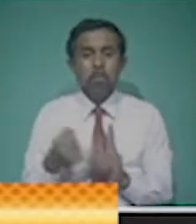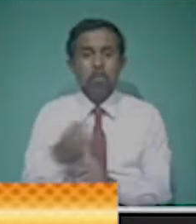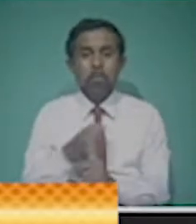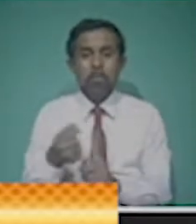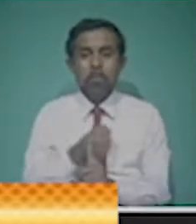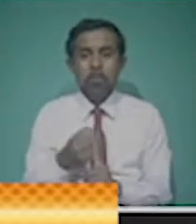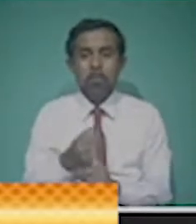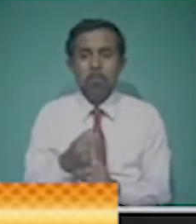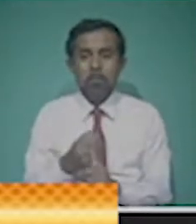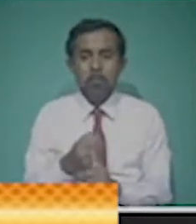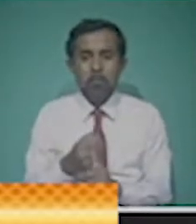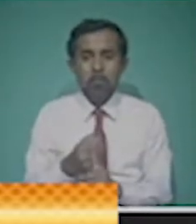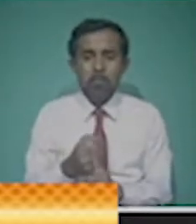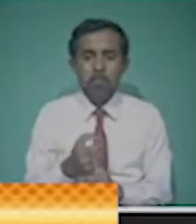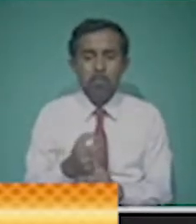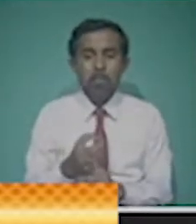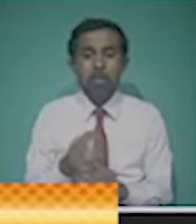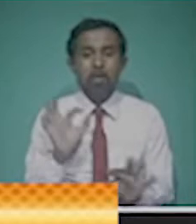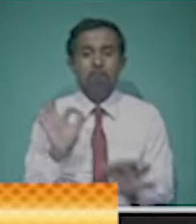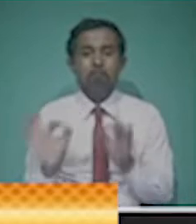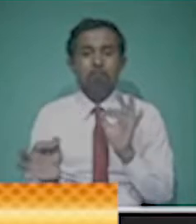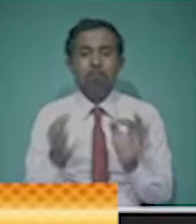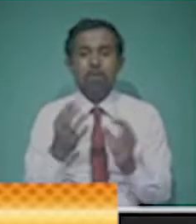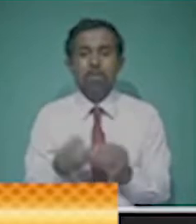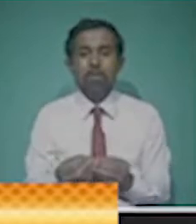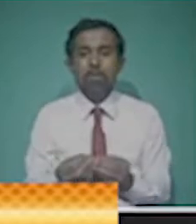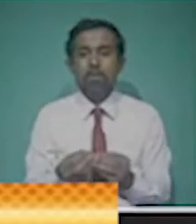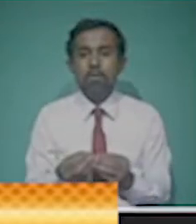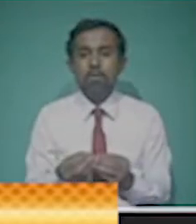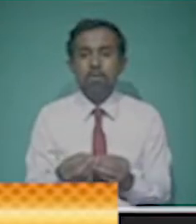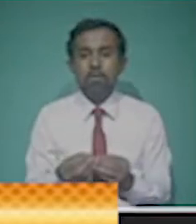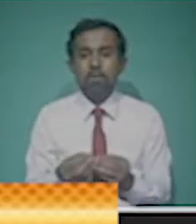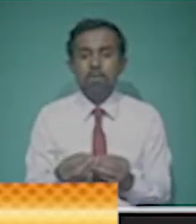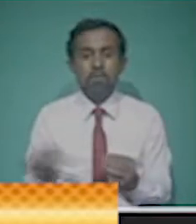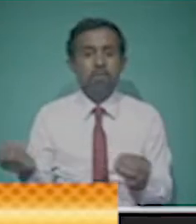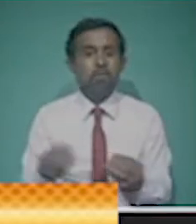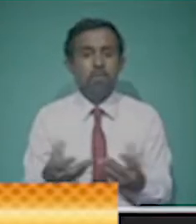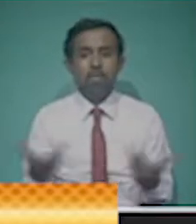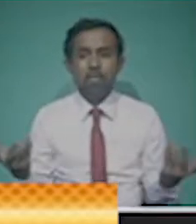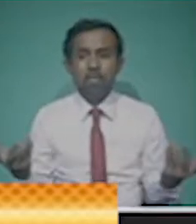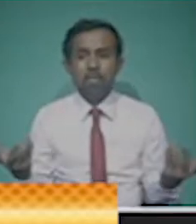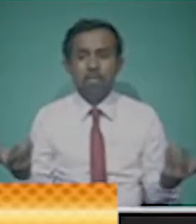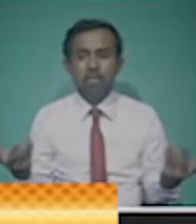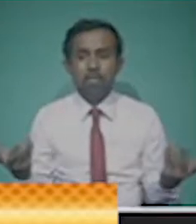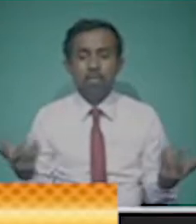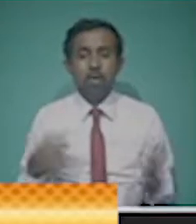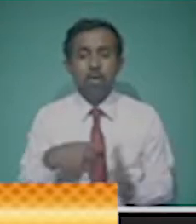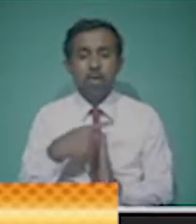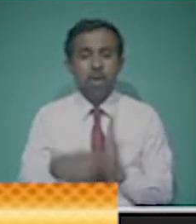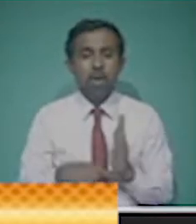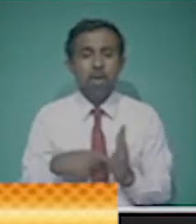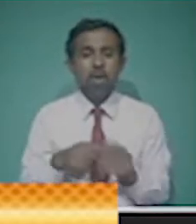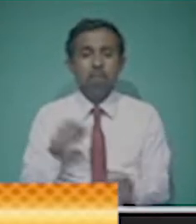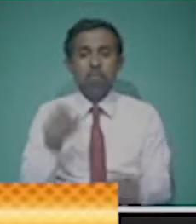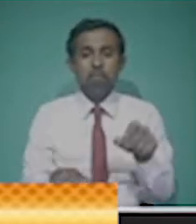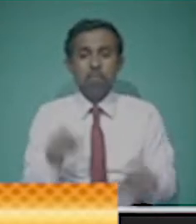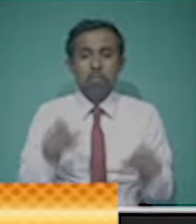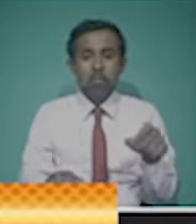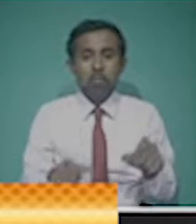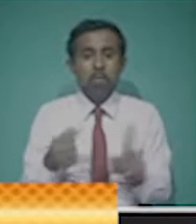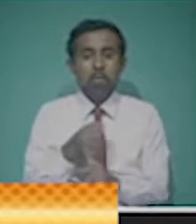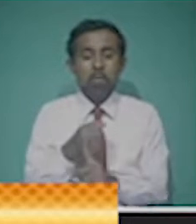most vulnerable, most marginalized plantation sector. I propose the House pay special attention to